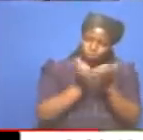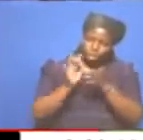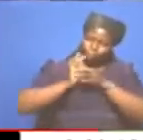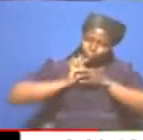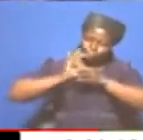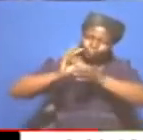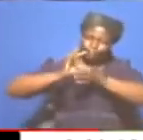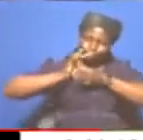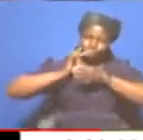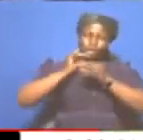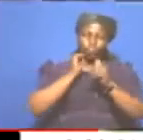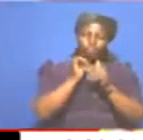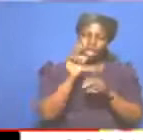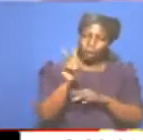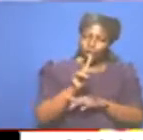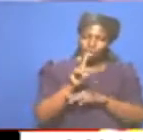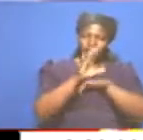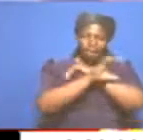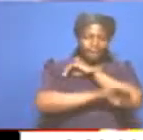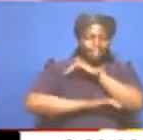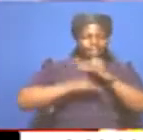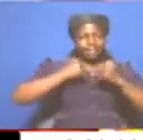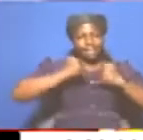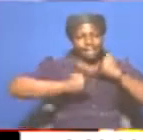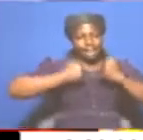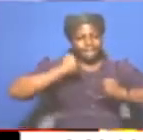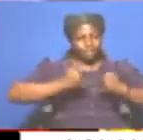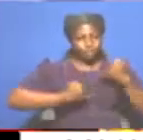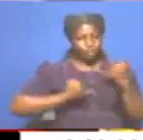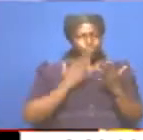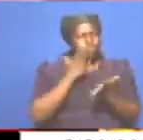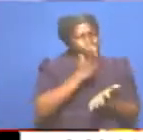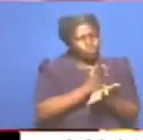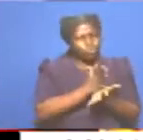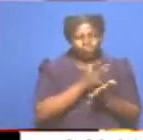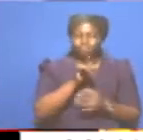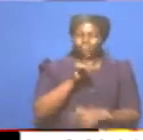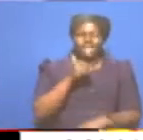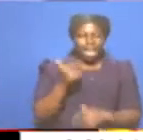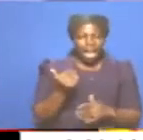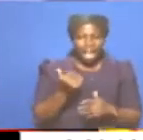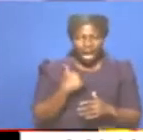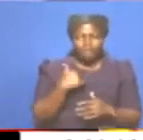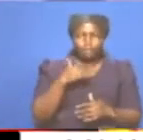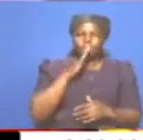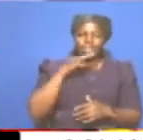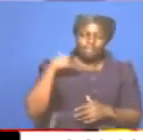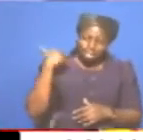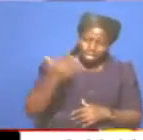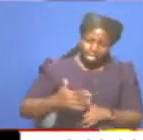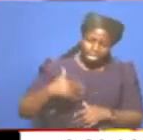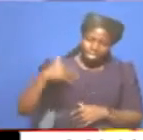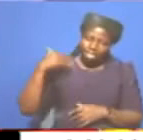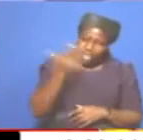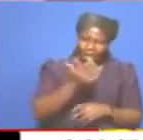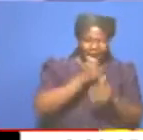the two nations enjoy. It has been consistently our effort to encourage